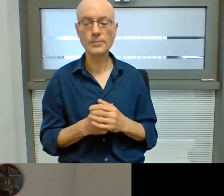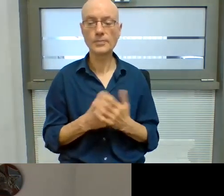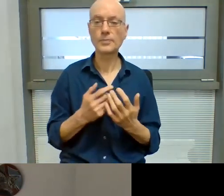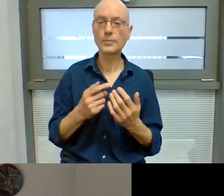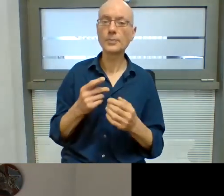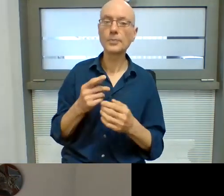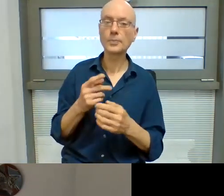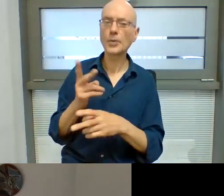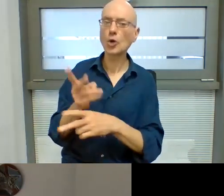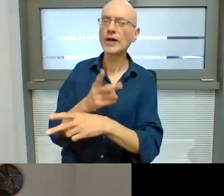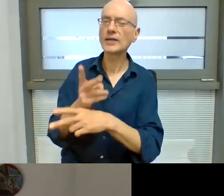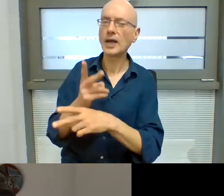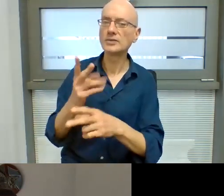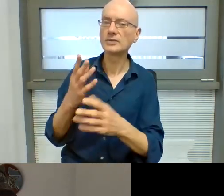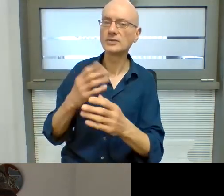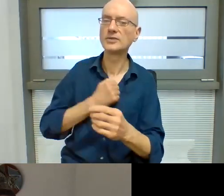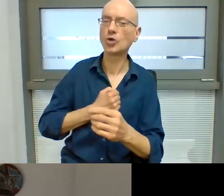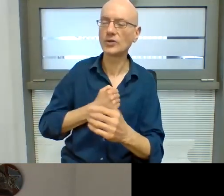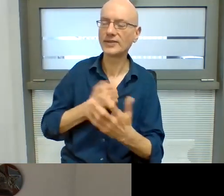again, forgive me for